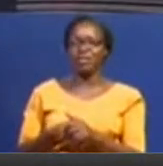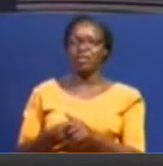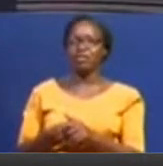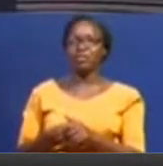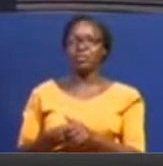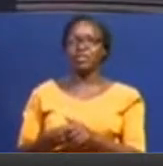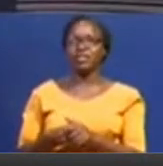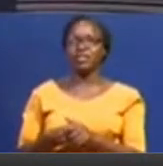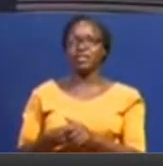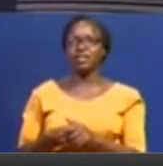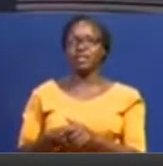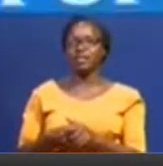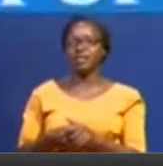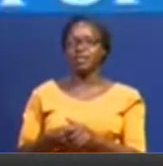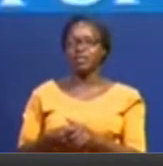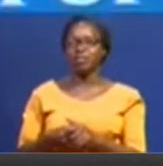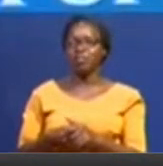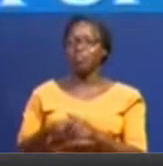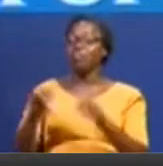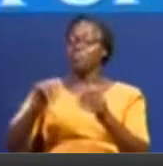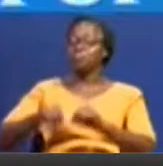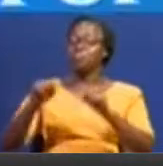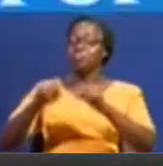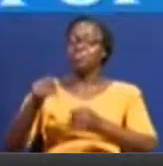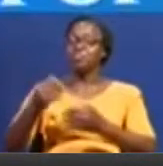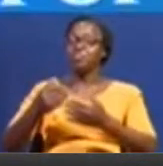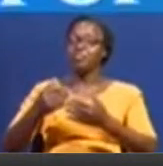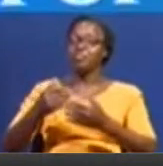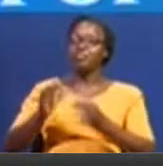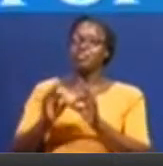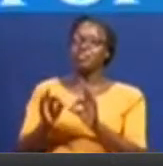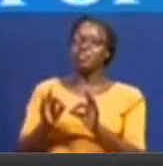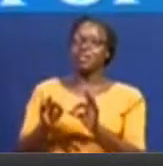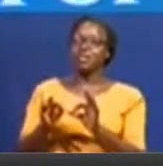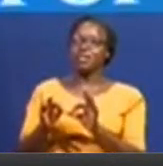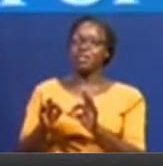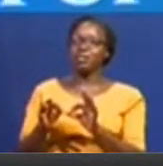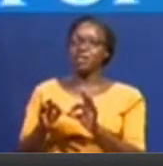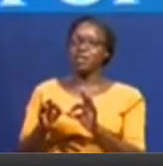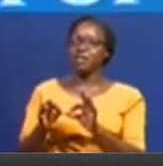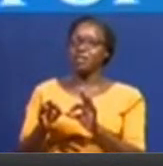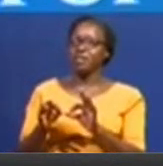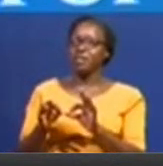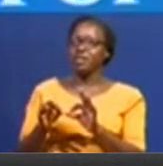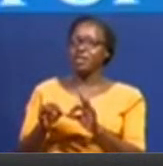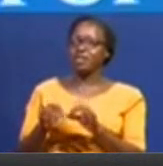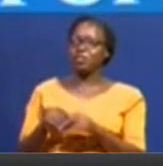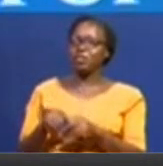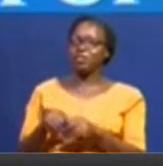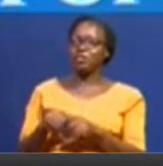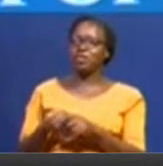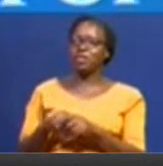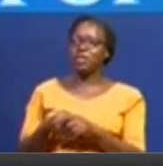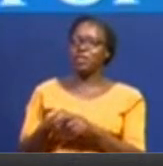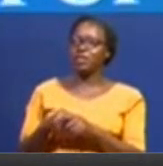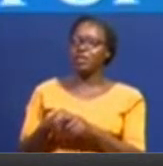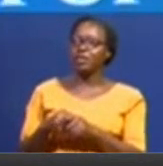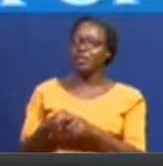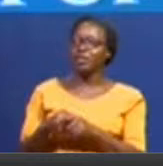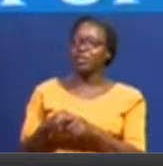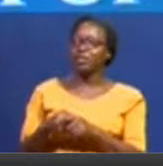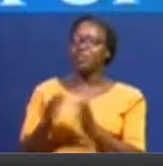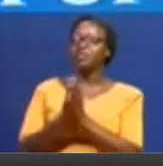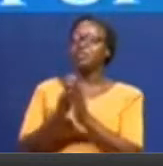there's a requirement for someone who can be able to interpret and work with the law. So that is the reason that the makers